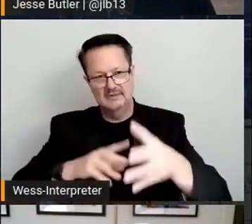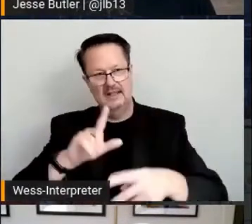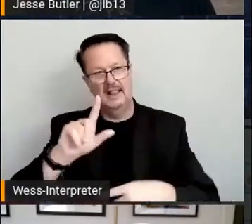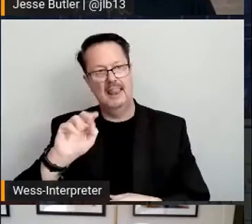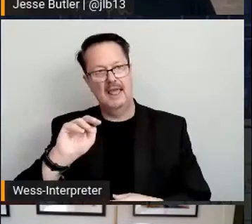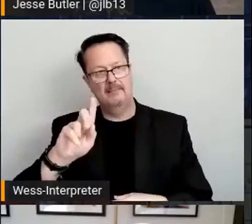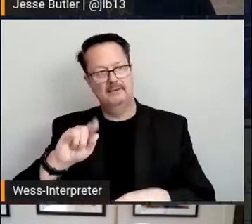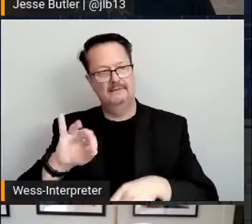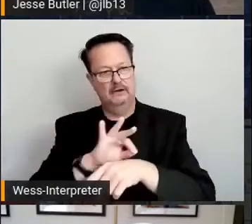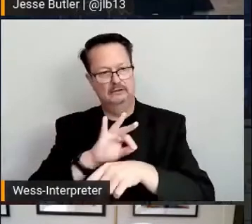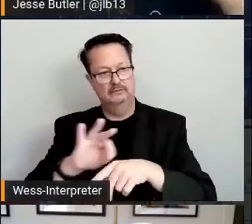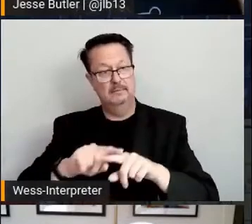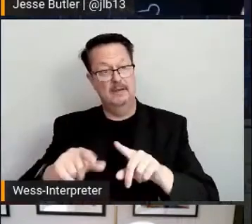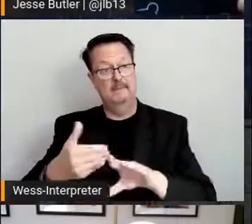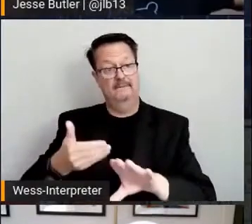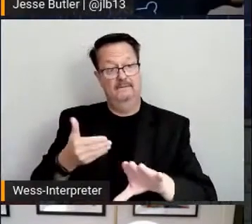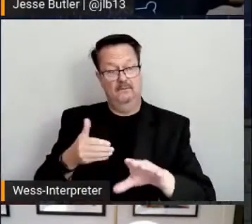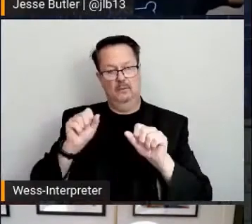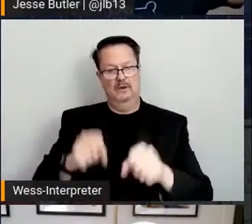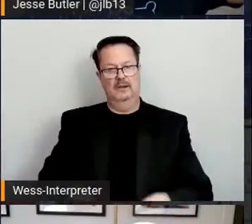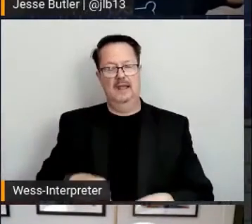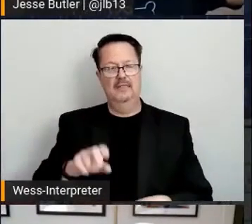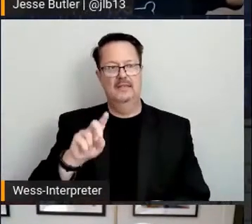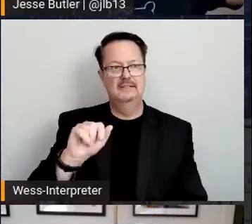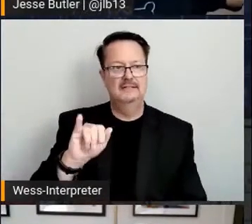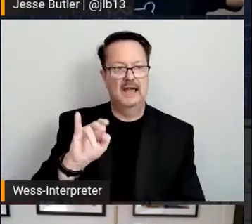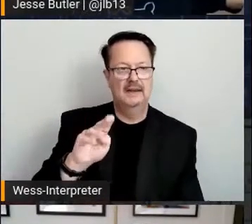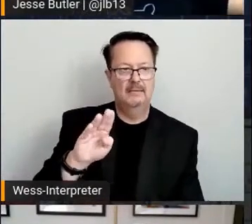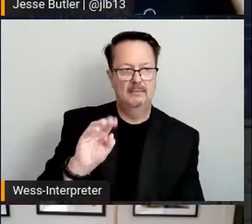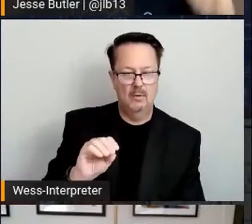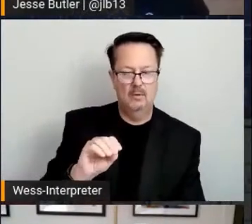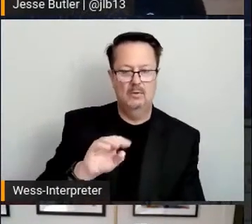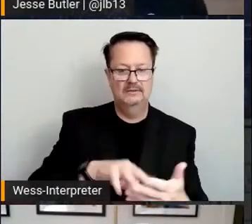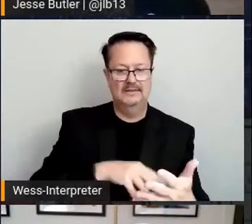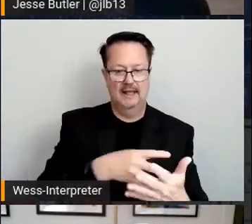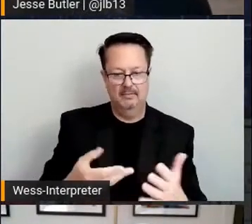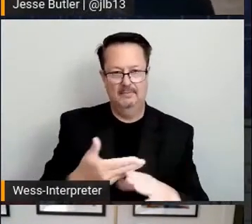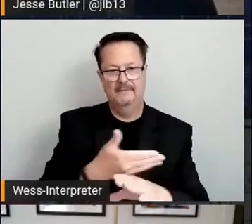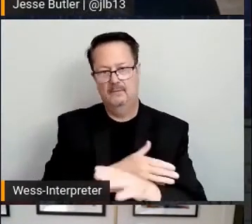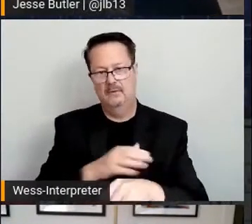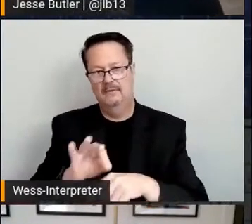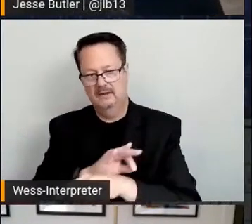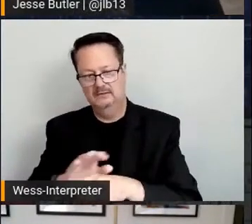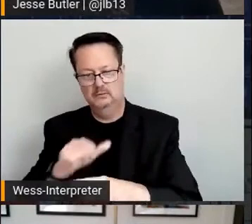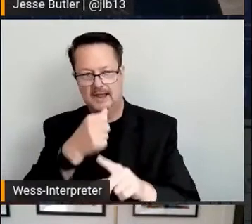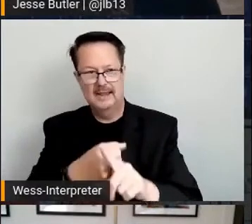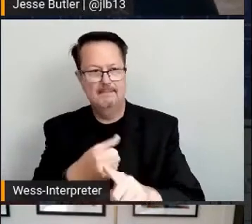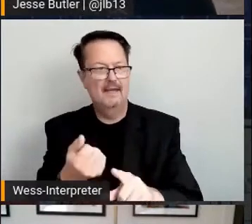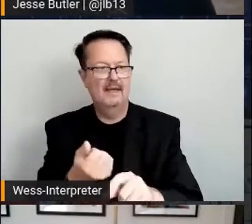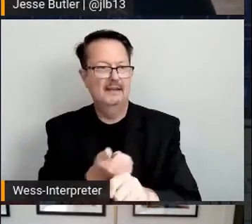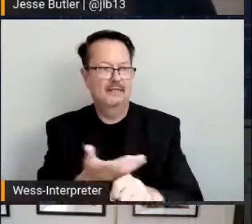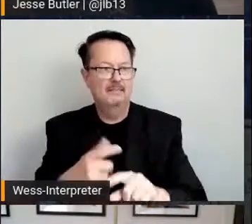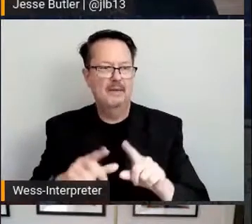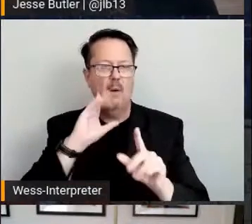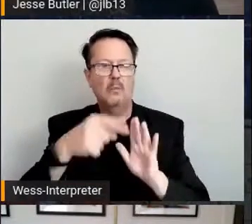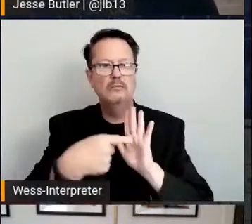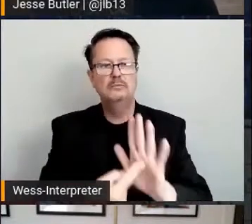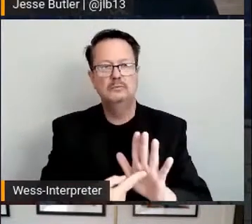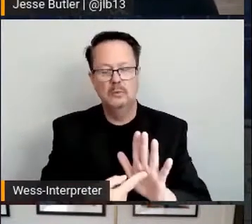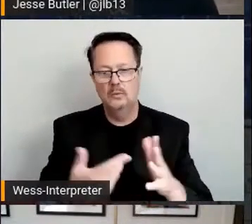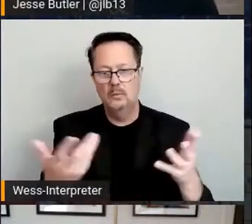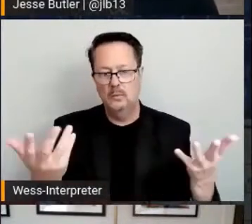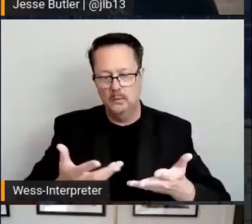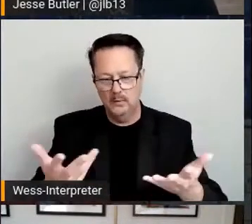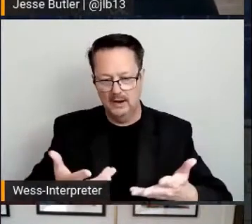is create our DynamoDB table before creating the Lambda function. That will not really impact something, but I can show you what